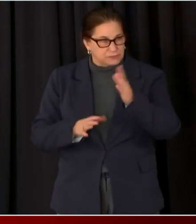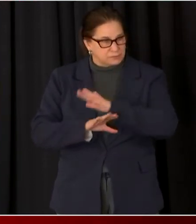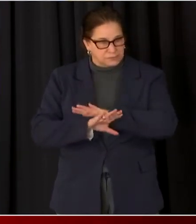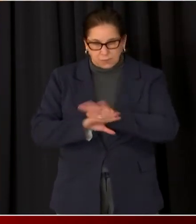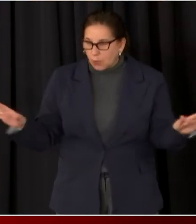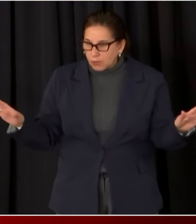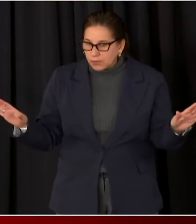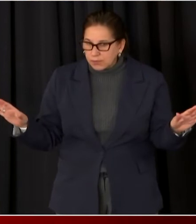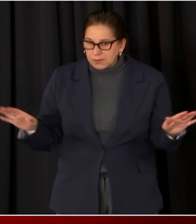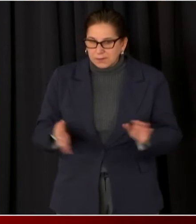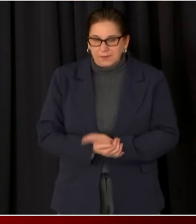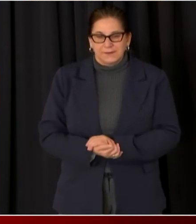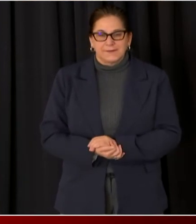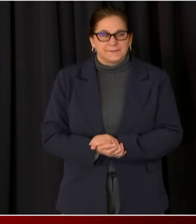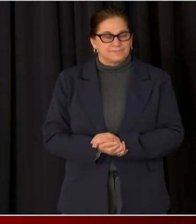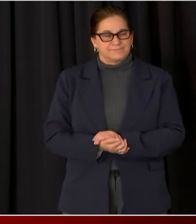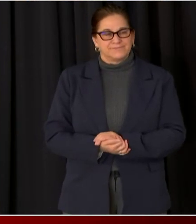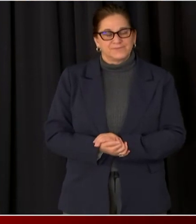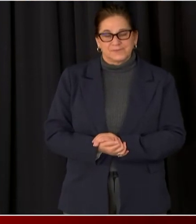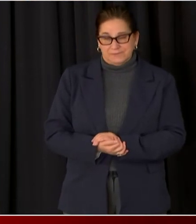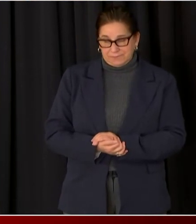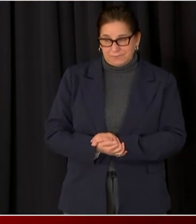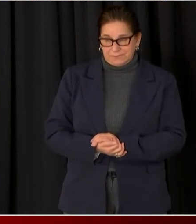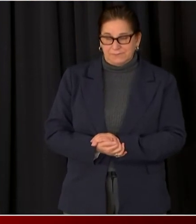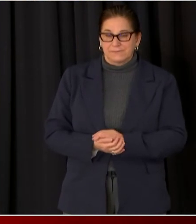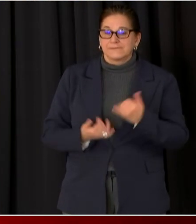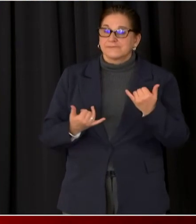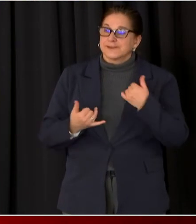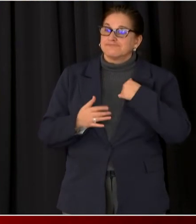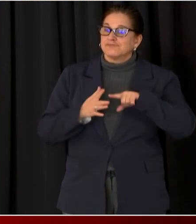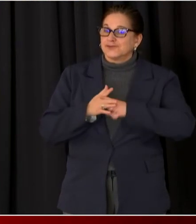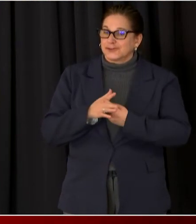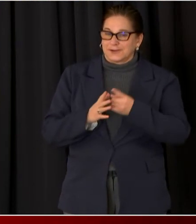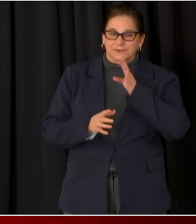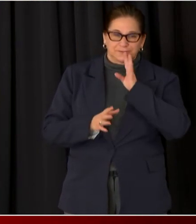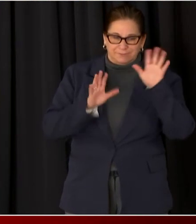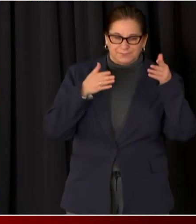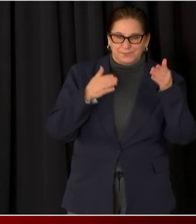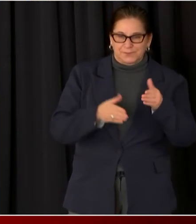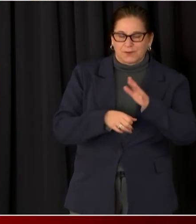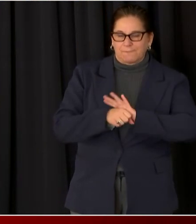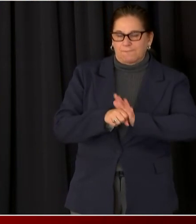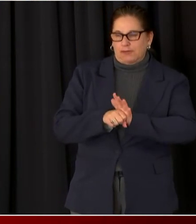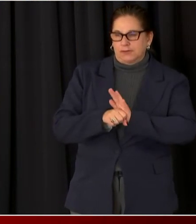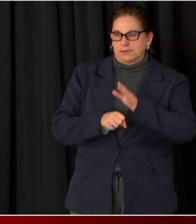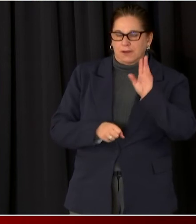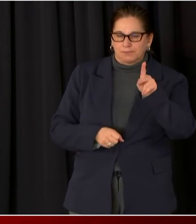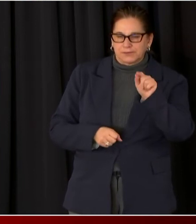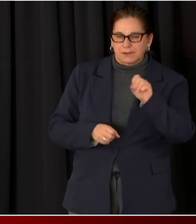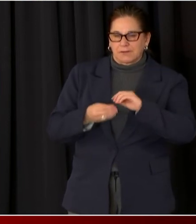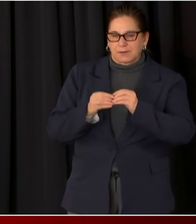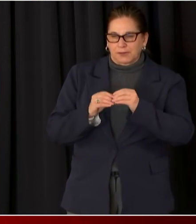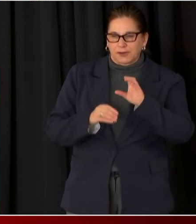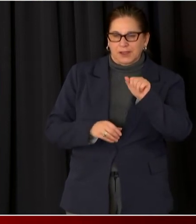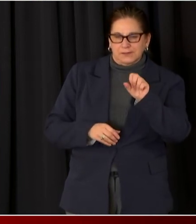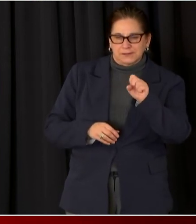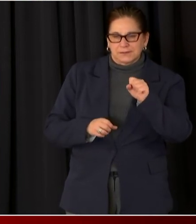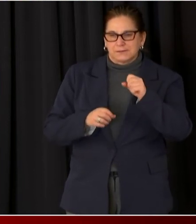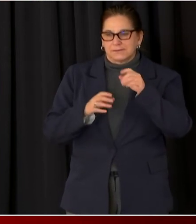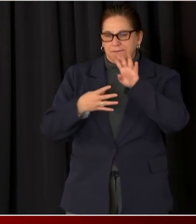we report each day and that DC Health continues to follow closely, and Dr. Nesbitt will